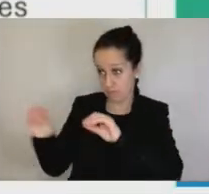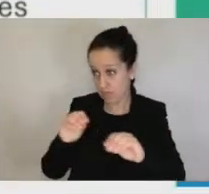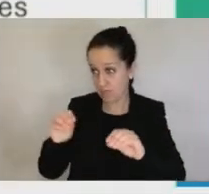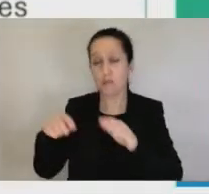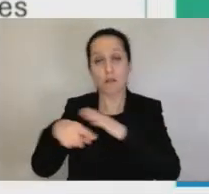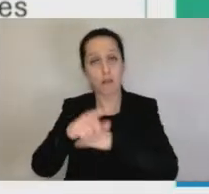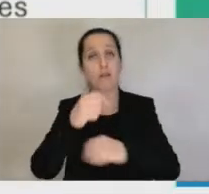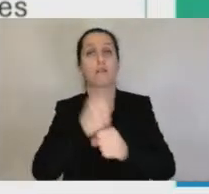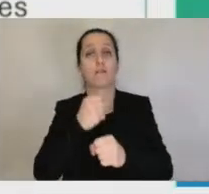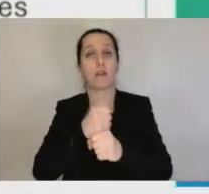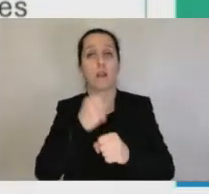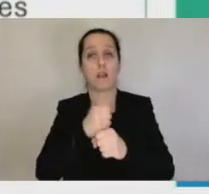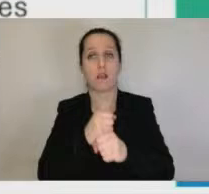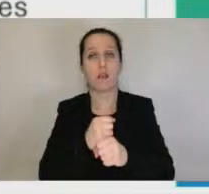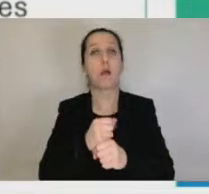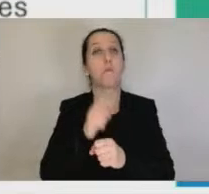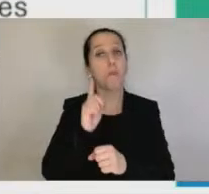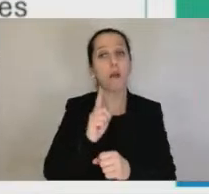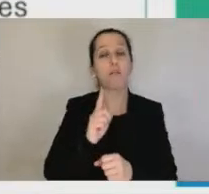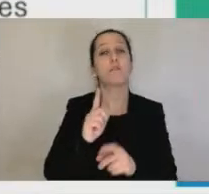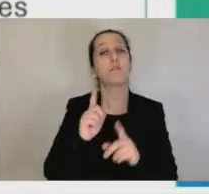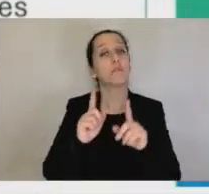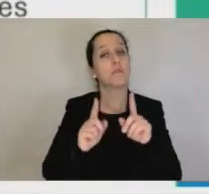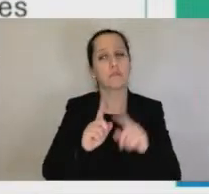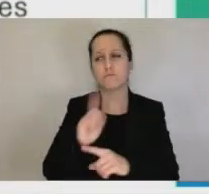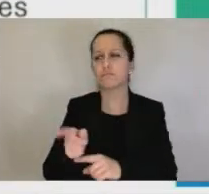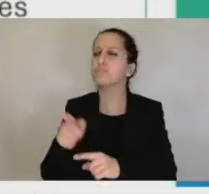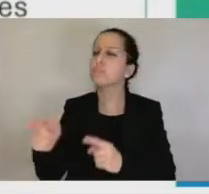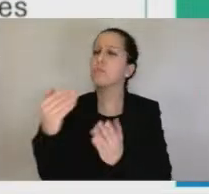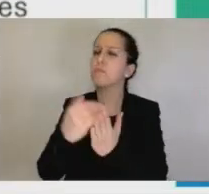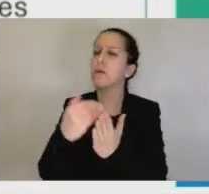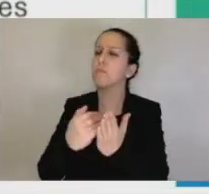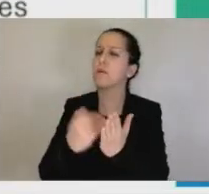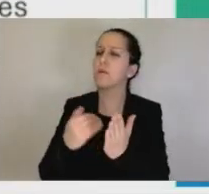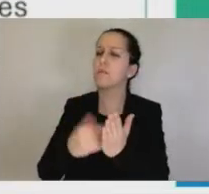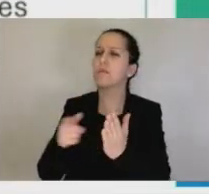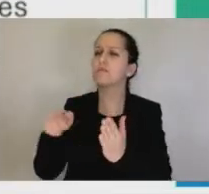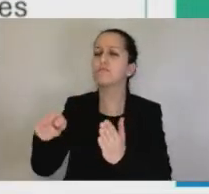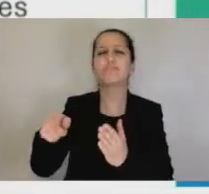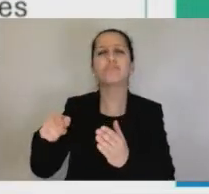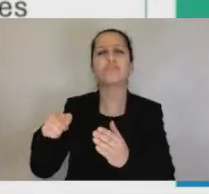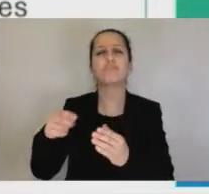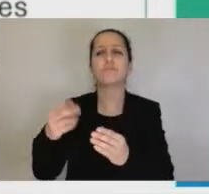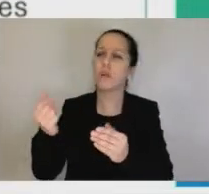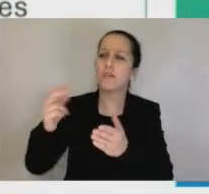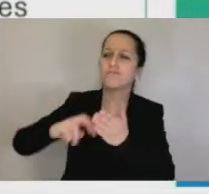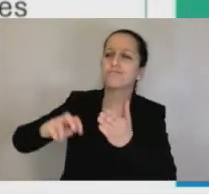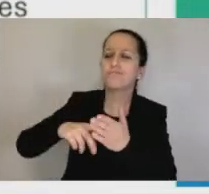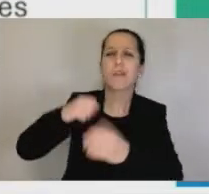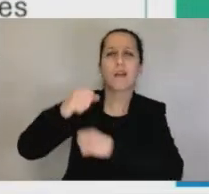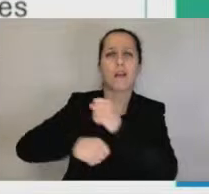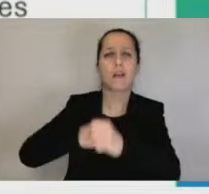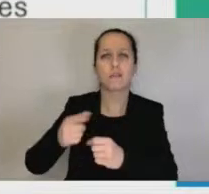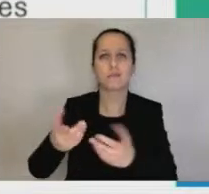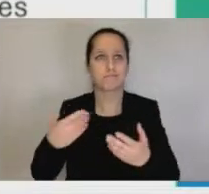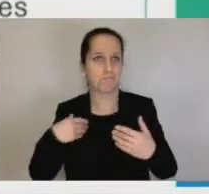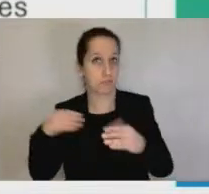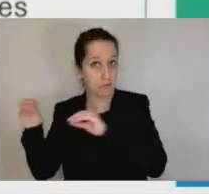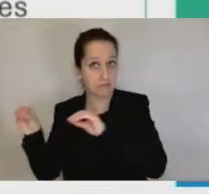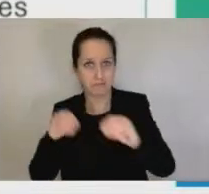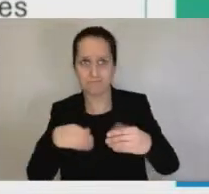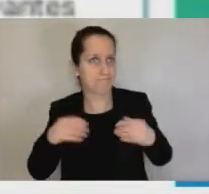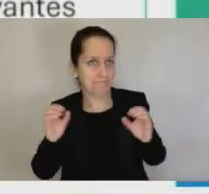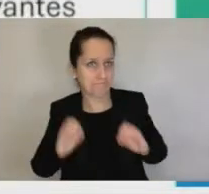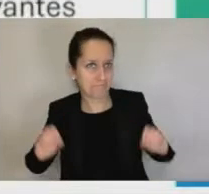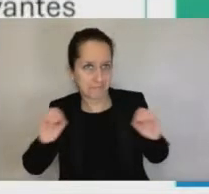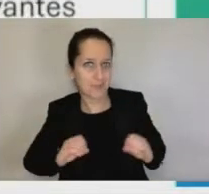workers follow the same conditions, but often they must have at least a few years of contribution